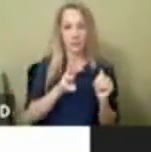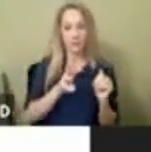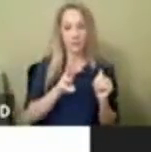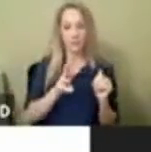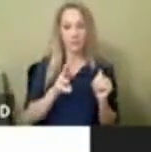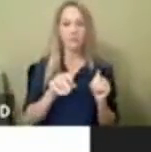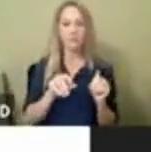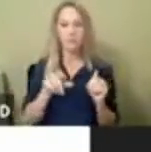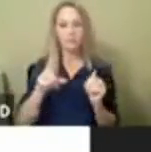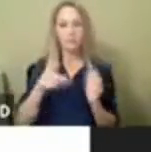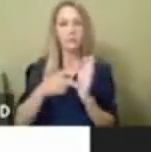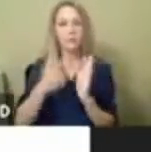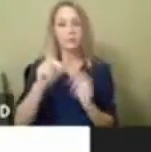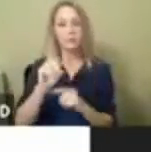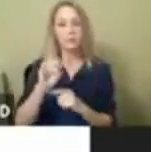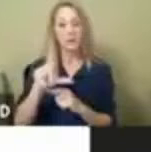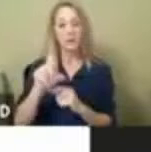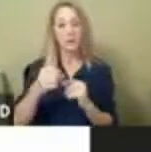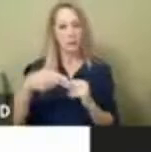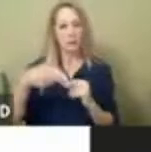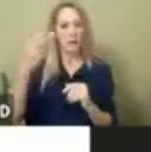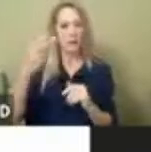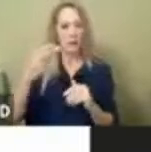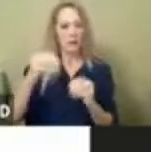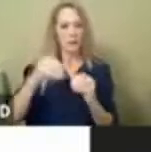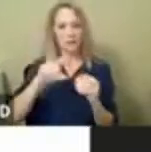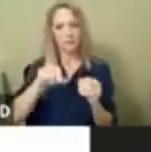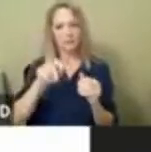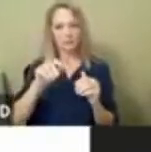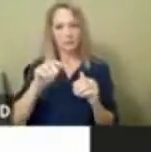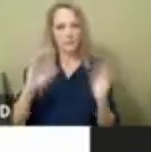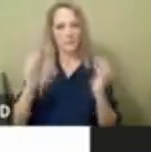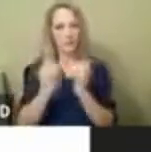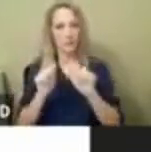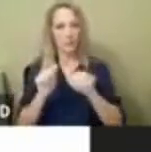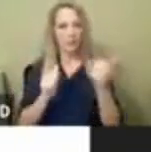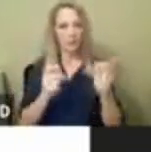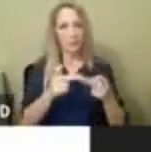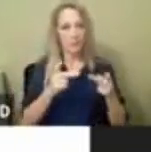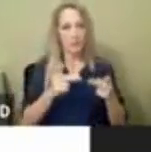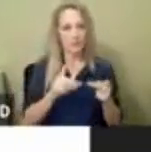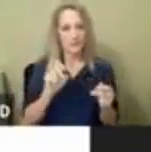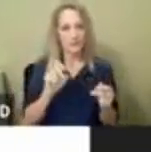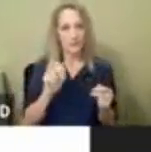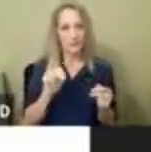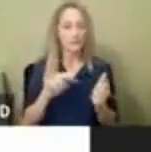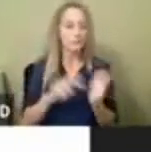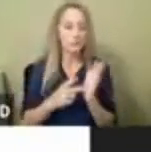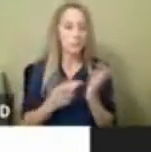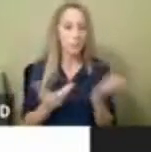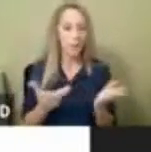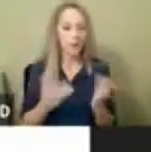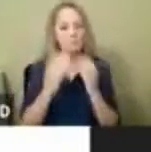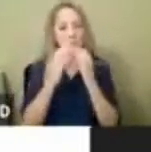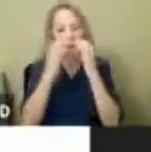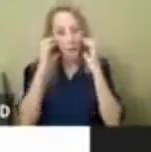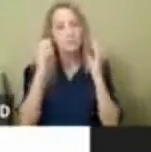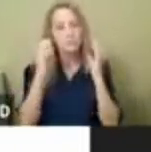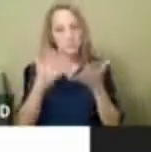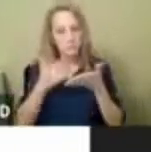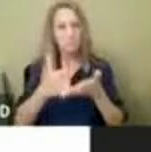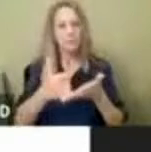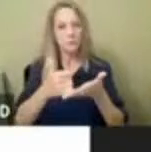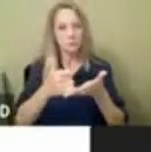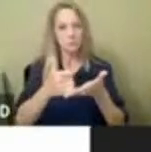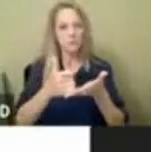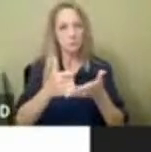doubling rate is much higher than it is in other places in the state. So again, just affirming that masks work, that we need to keep the mask mandate in